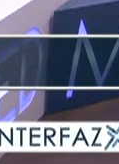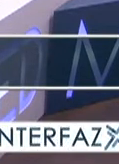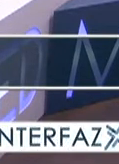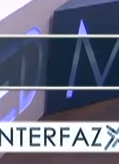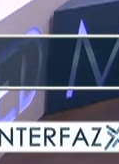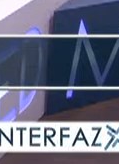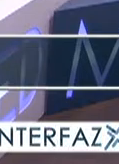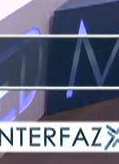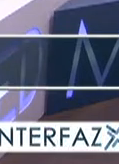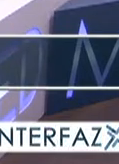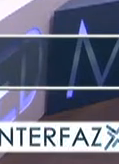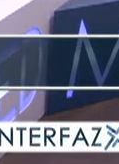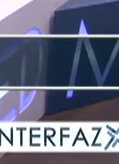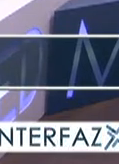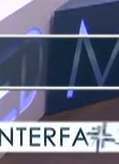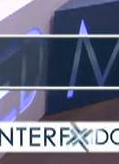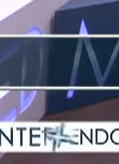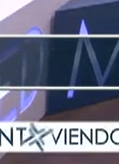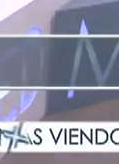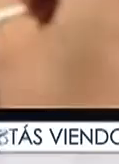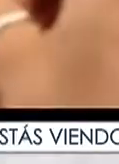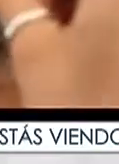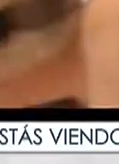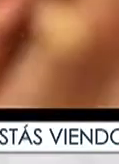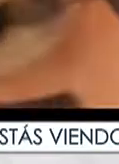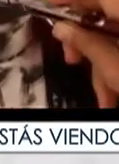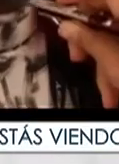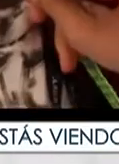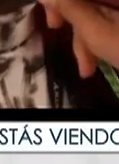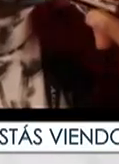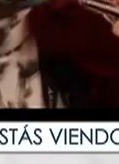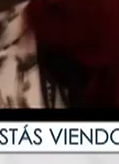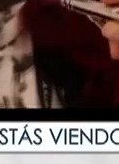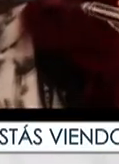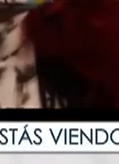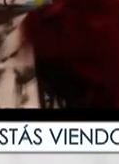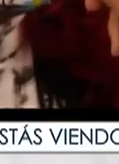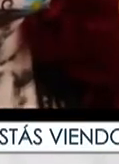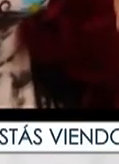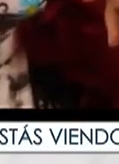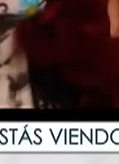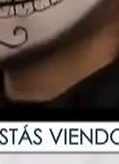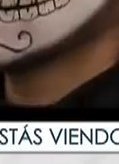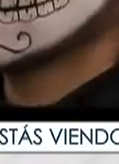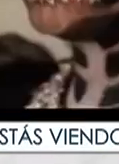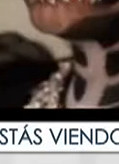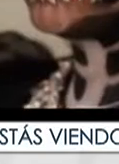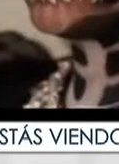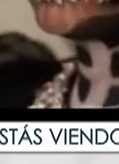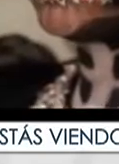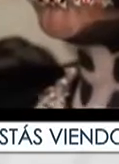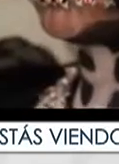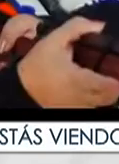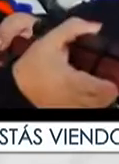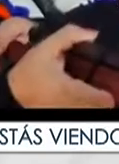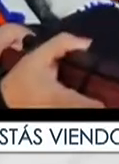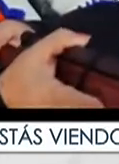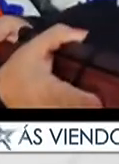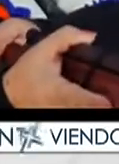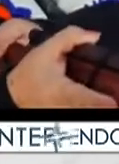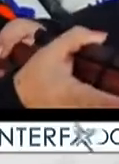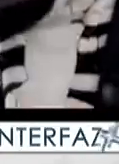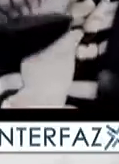big change, big influence, and Halloween, that sort of thing, which for us, whenever we go someplace and we